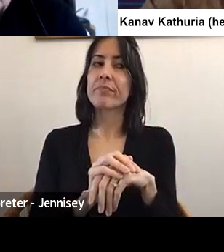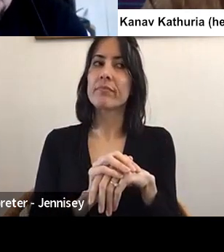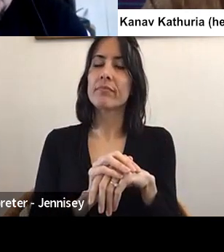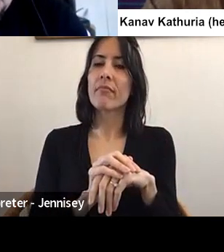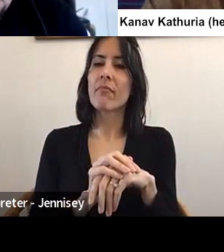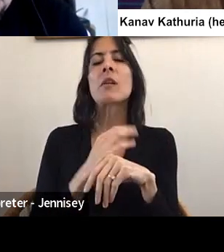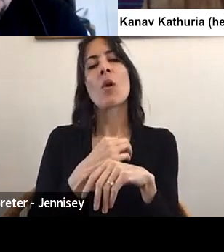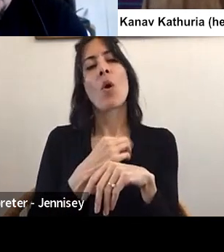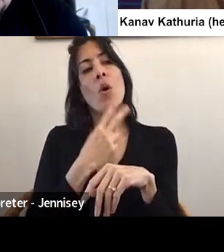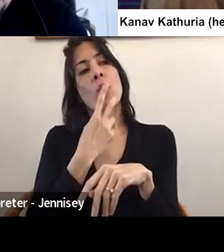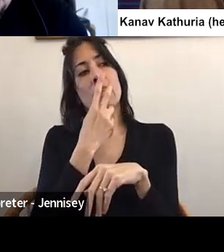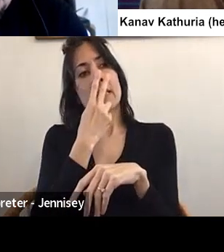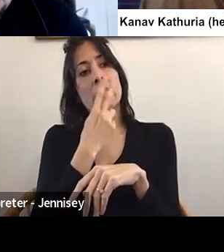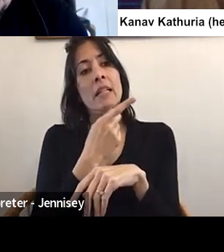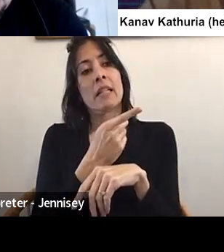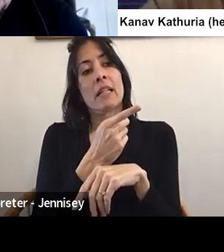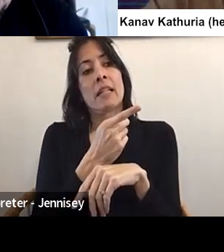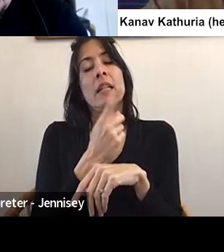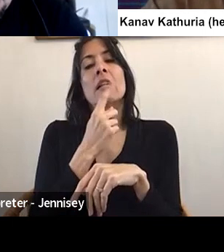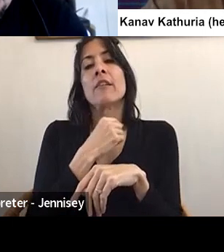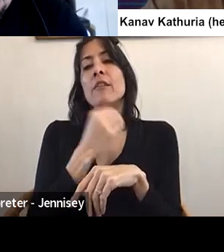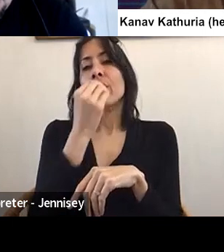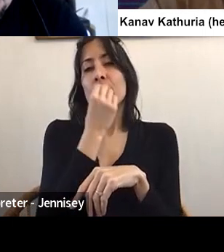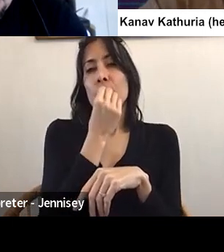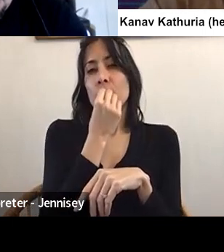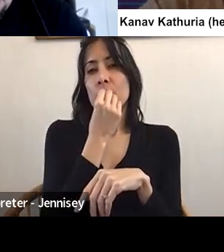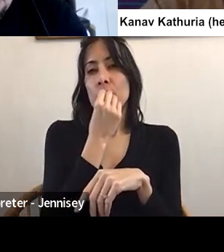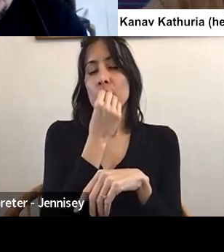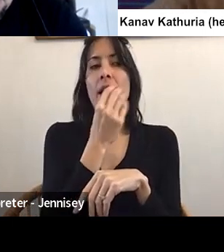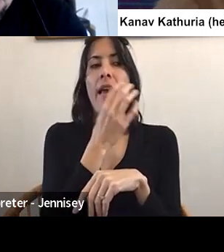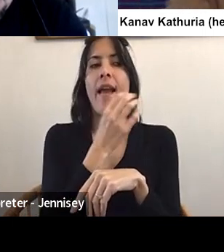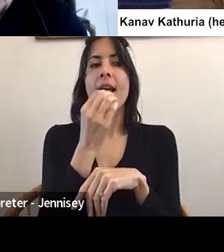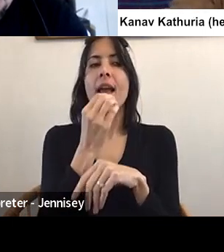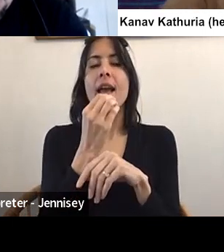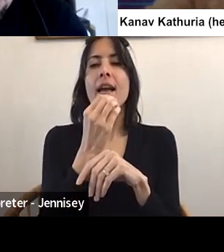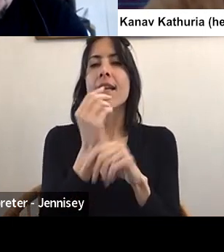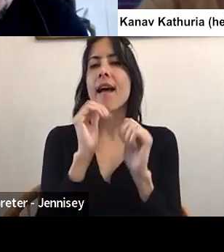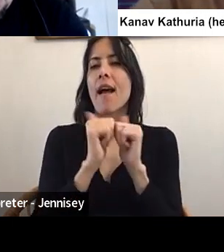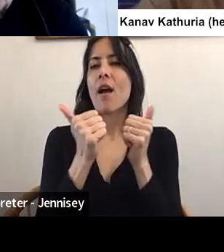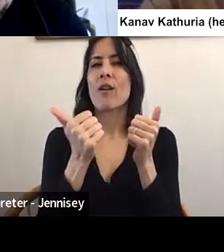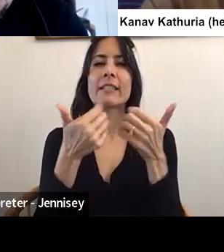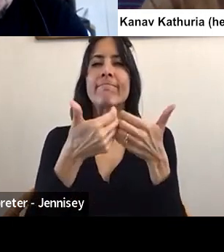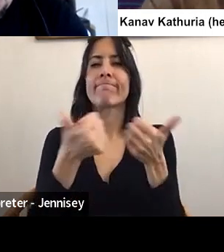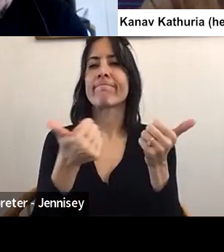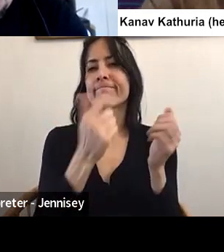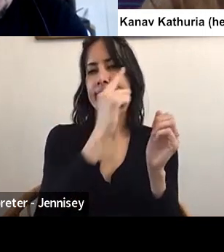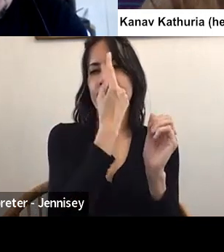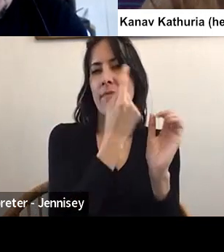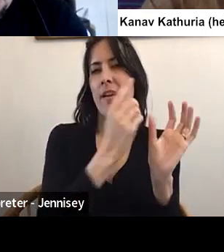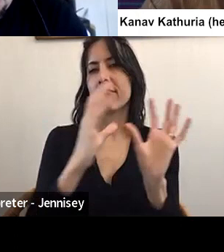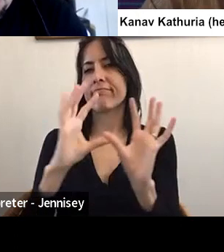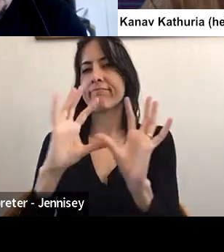the relationship between prison food and food apartheid, especially looking at Baltimore City. And I think a lot of times,